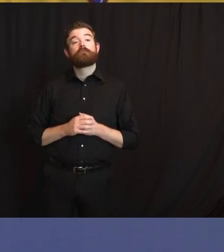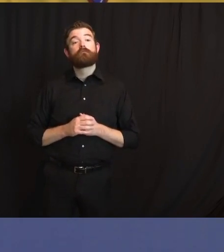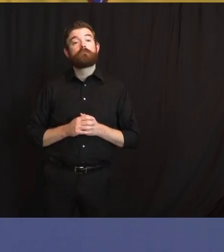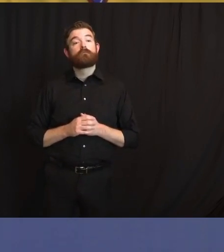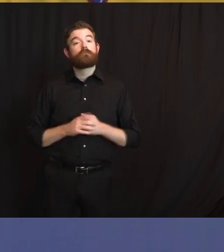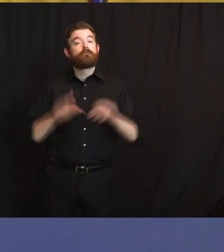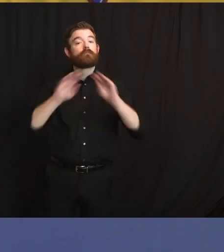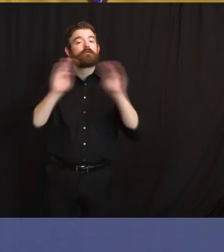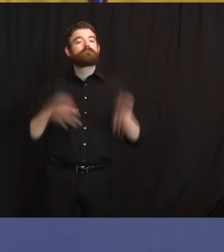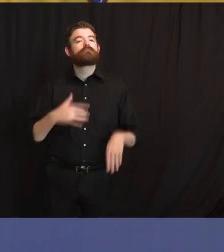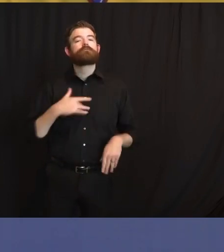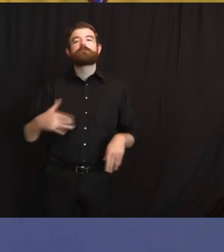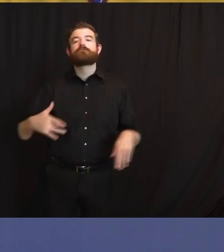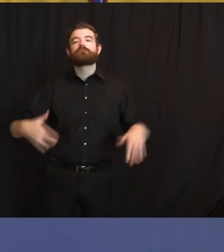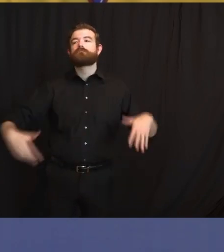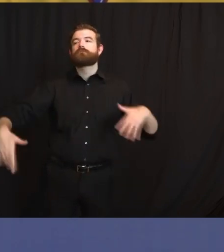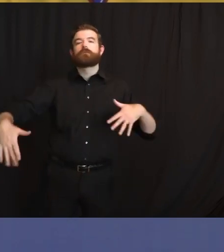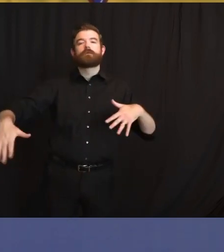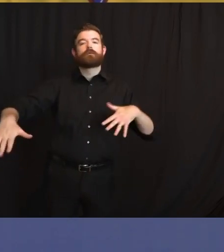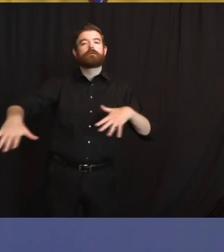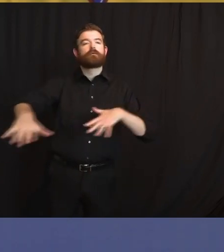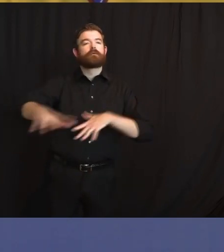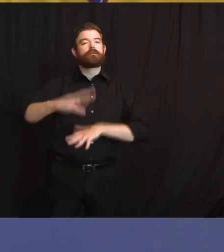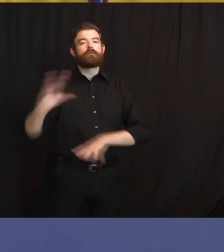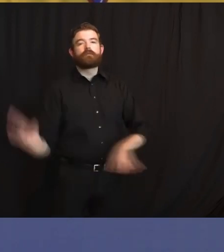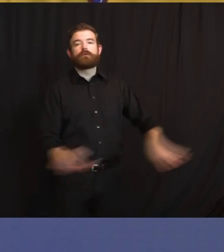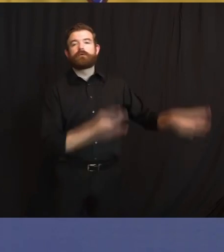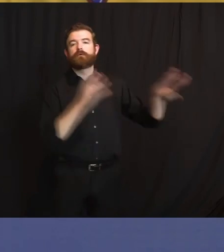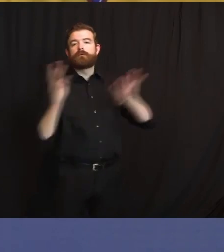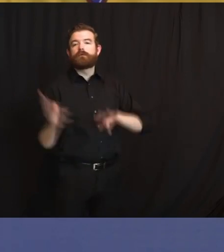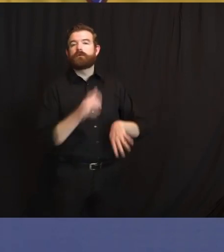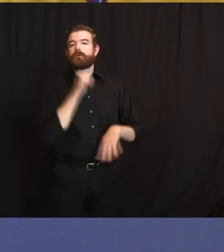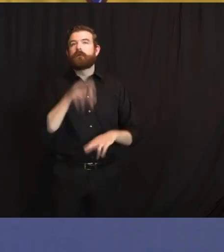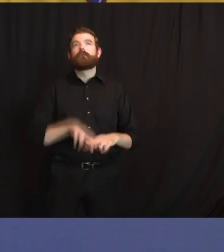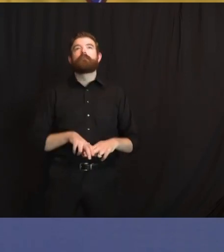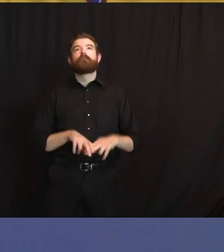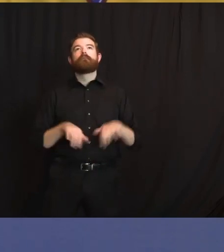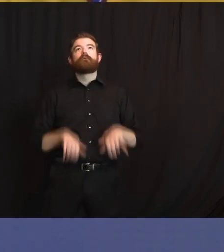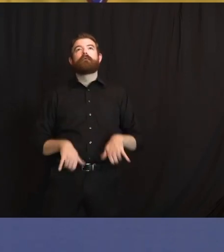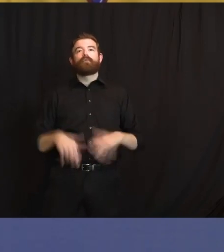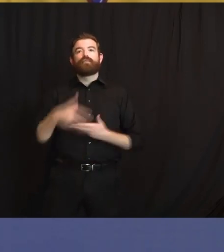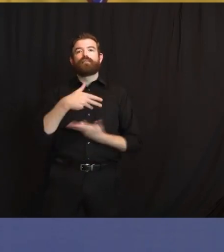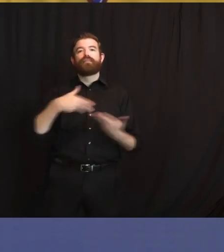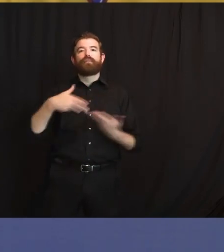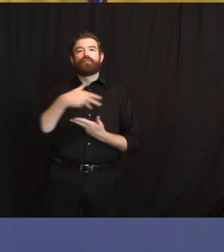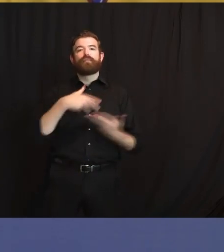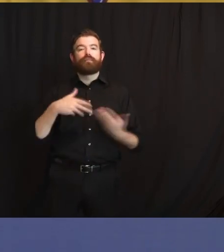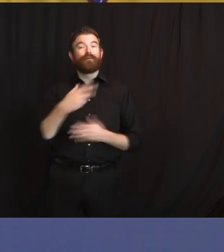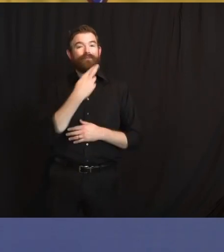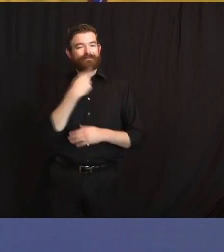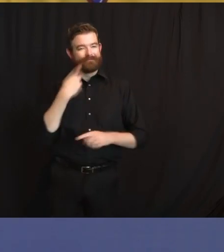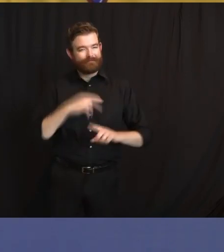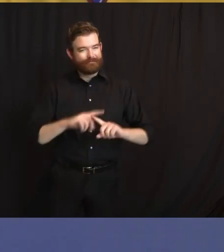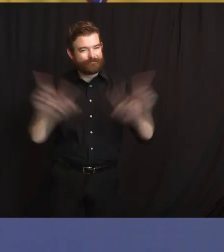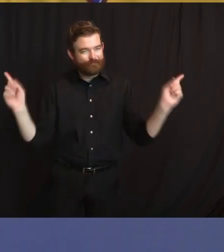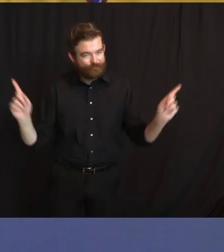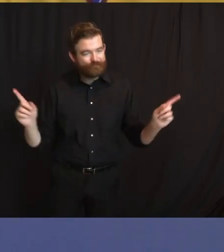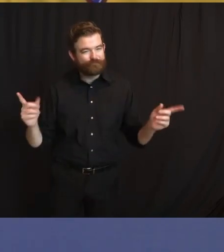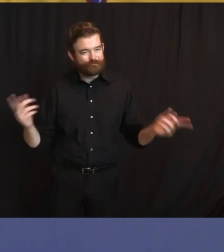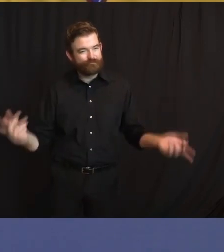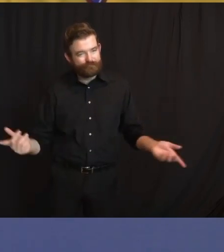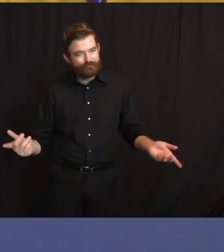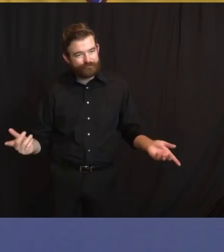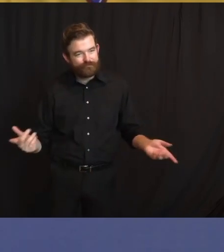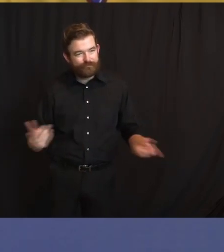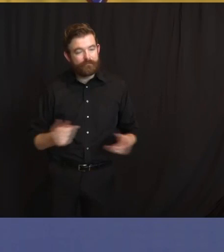that you do with indoor dining. Again, accepting that I have not seen the post, and then I will just say to you, we're not out of the woods yet. I'll